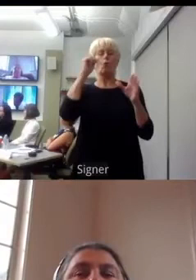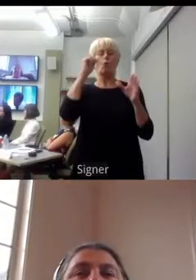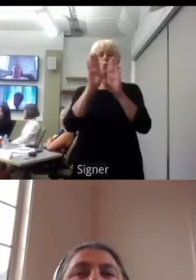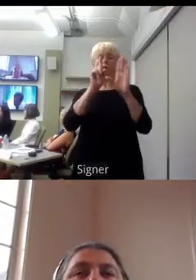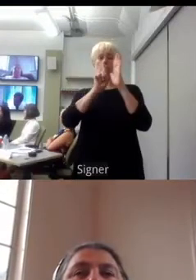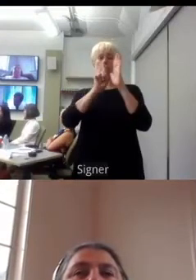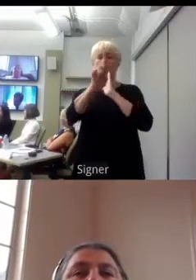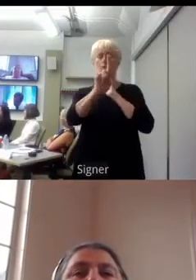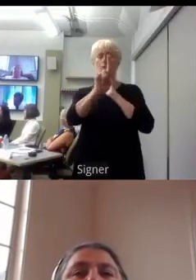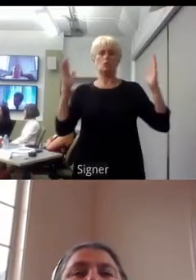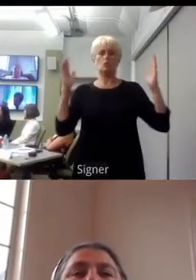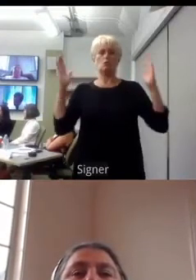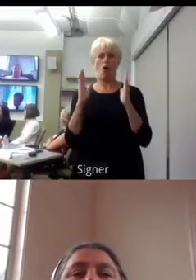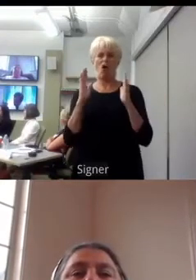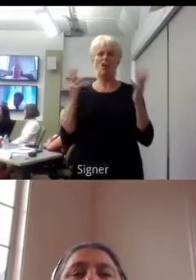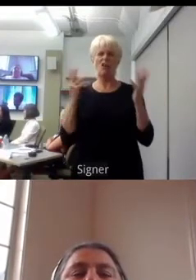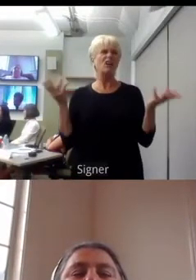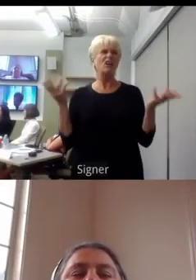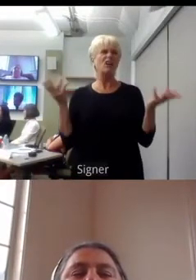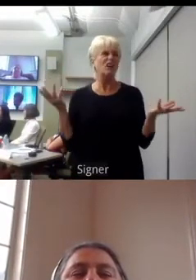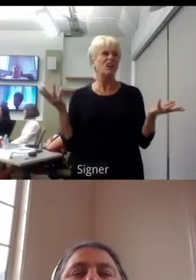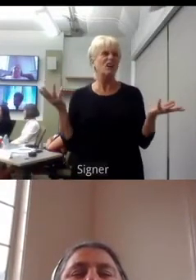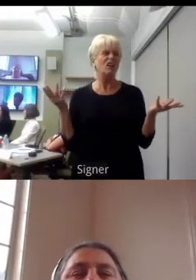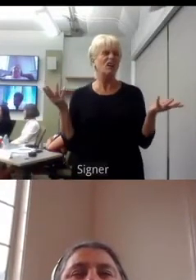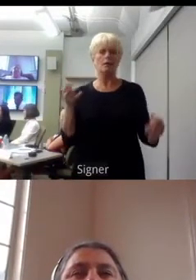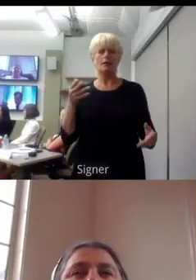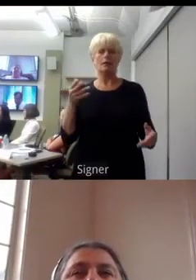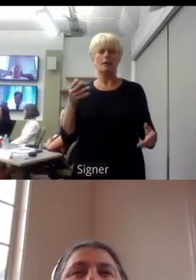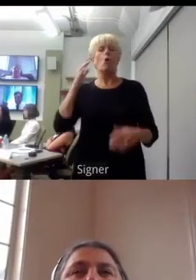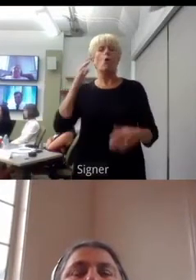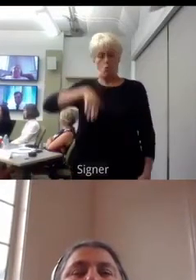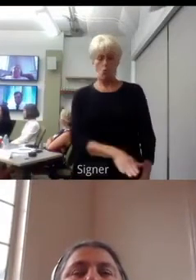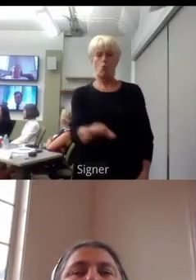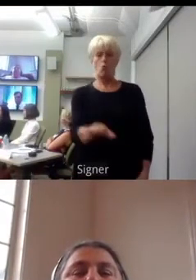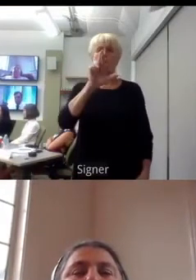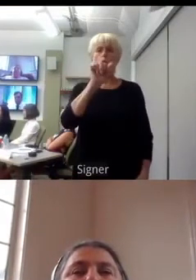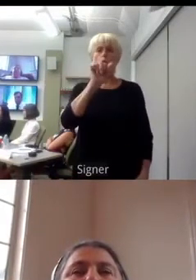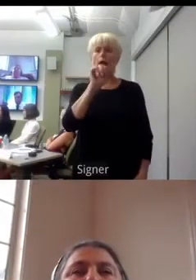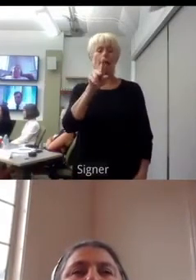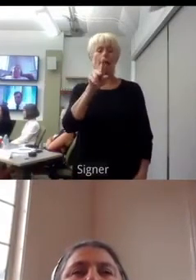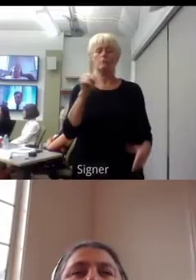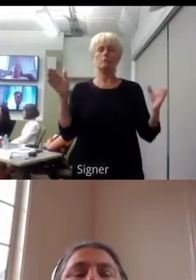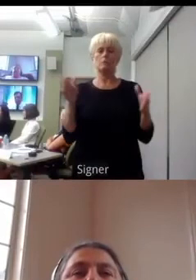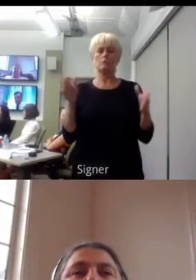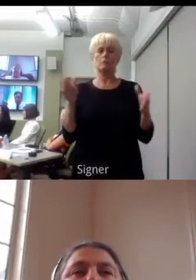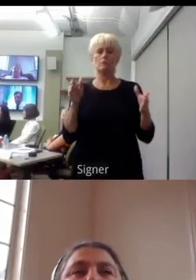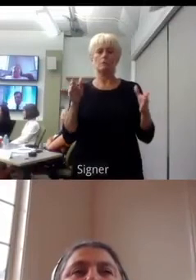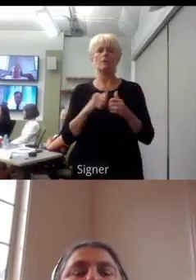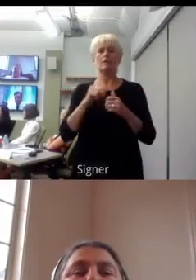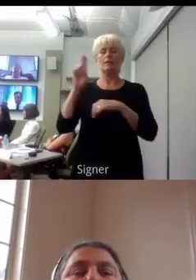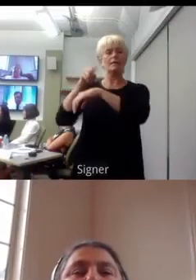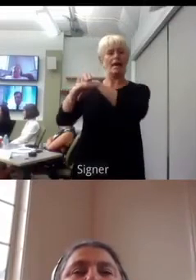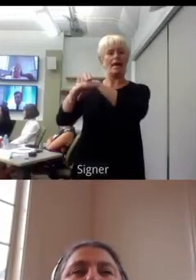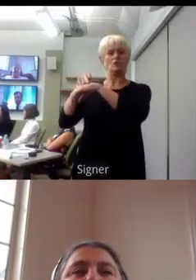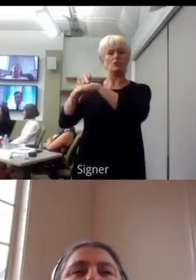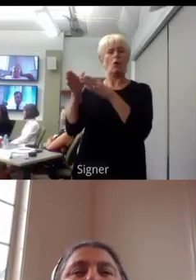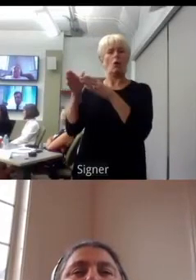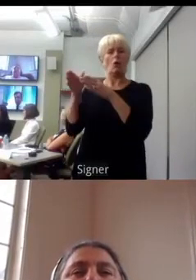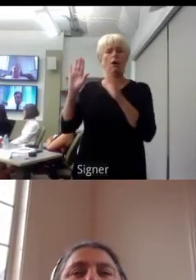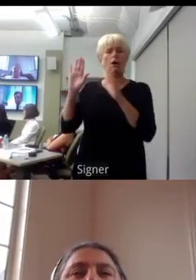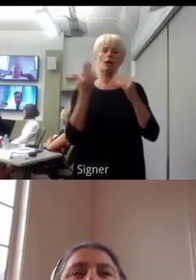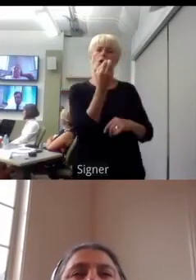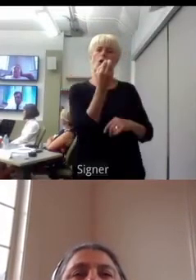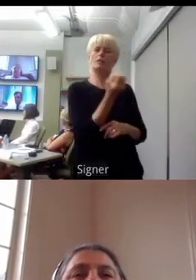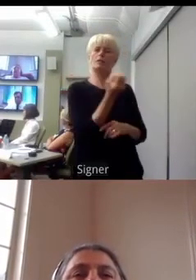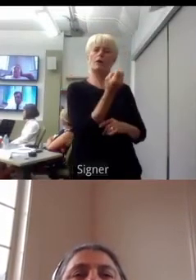the clear width on a ramp is reduced in the National Building Code compared to the Ontario Building Code. So, just because time is short,